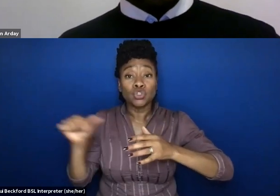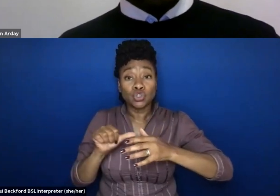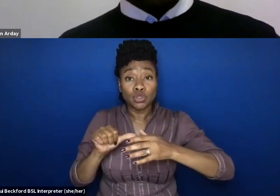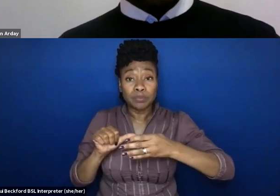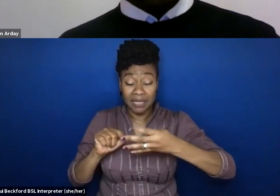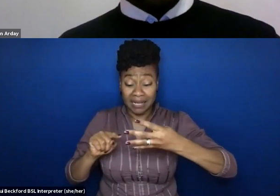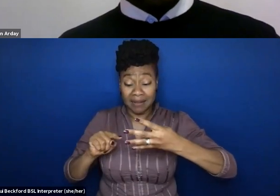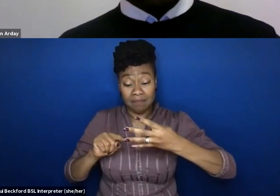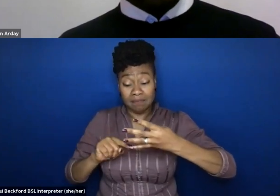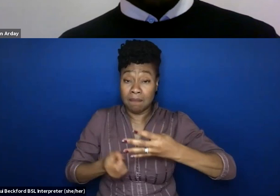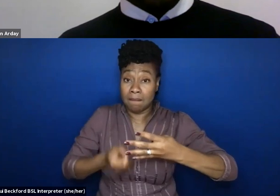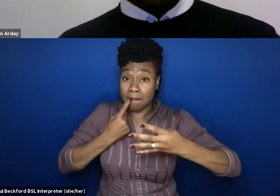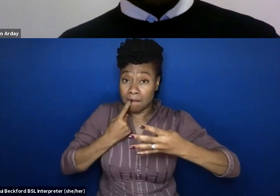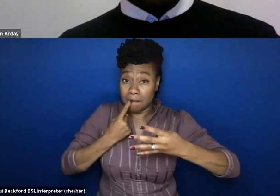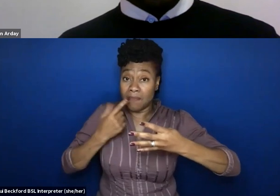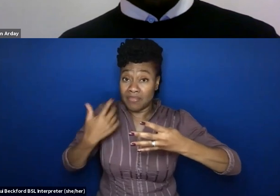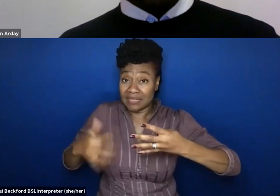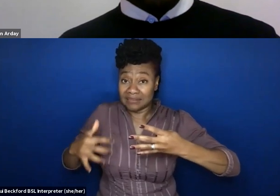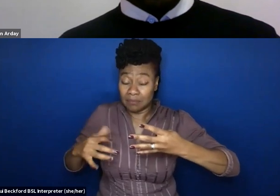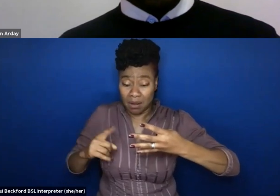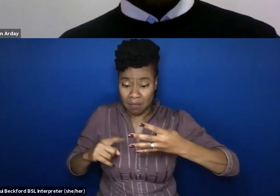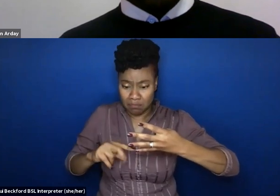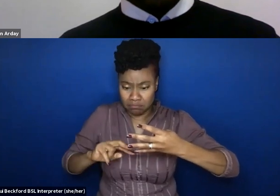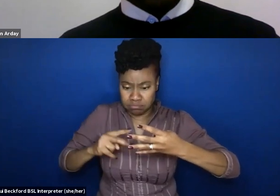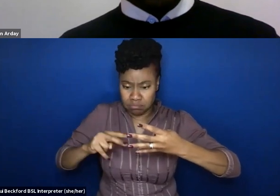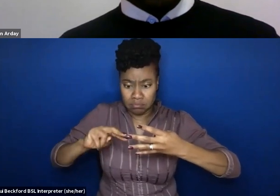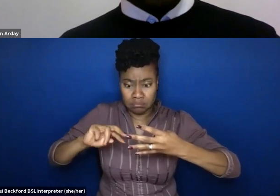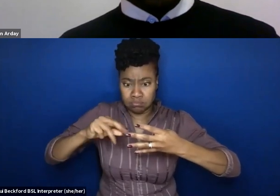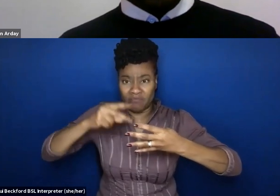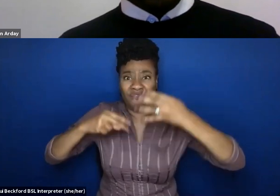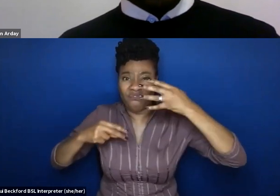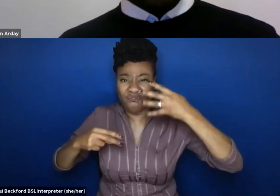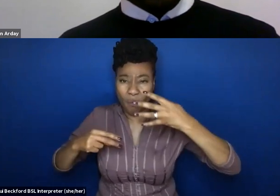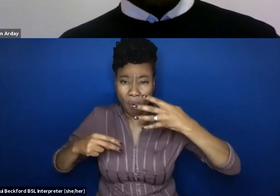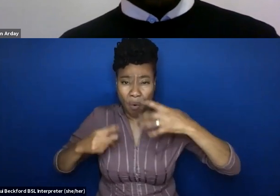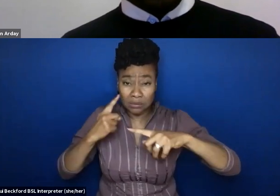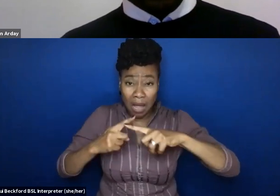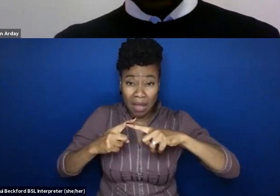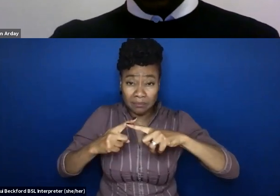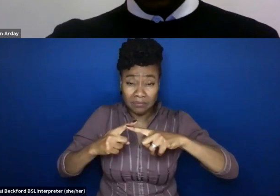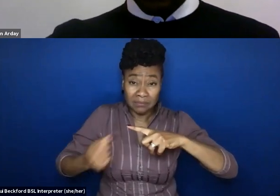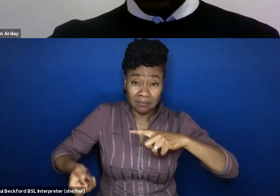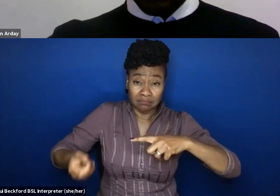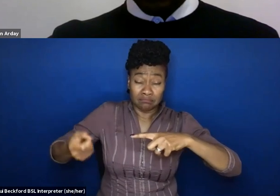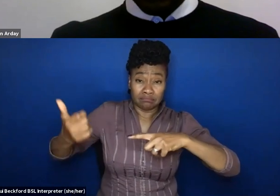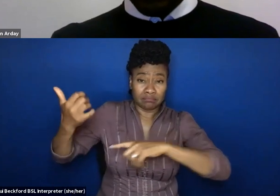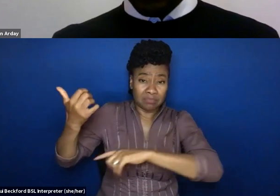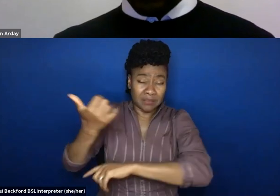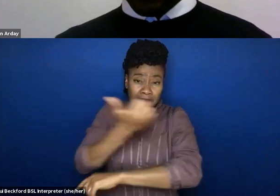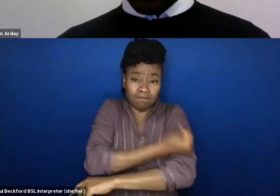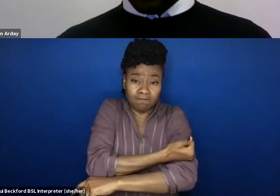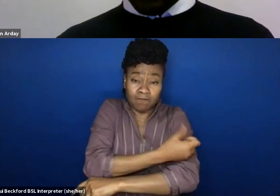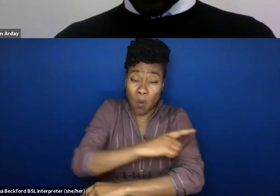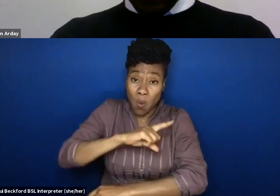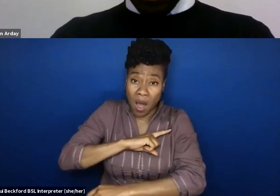that is purely to control me. That is purely to keep me pliant. That